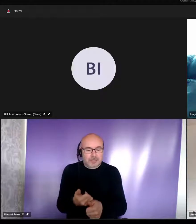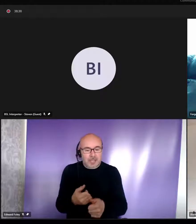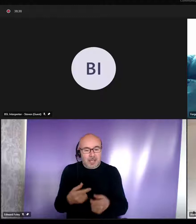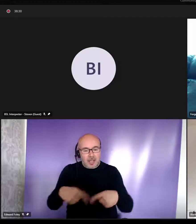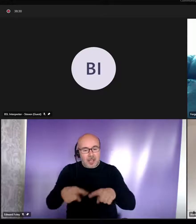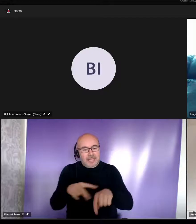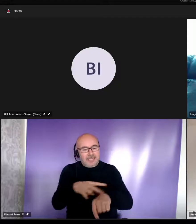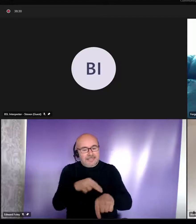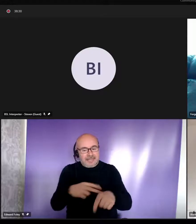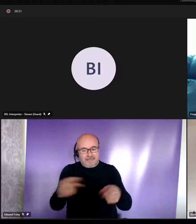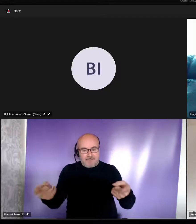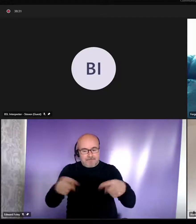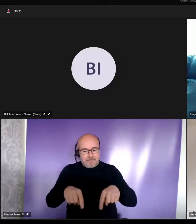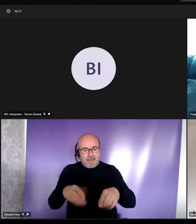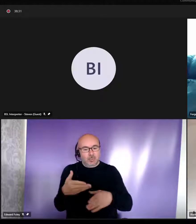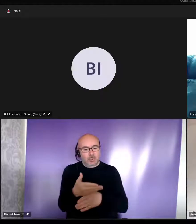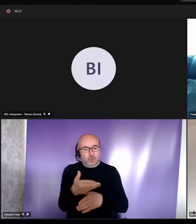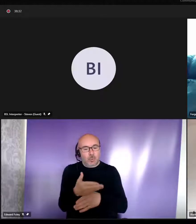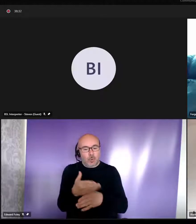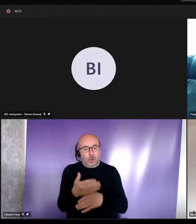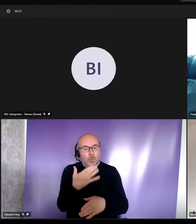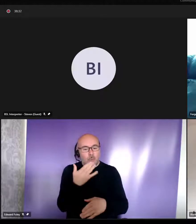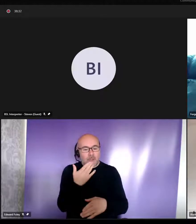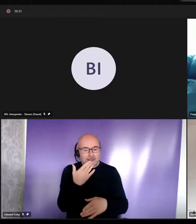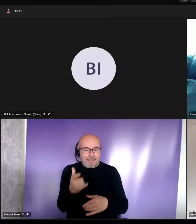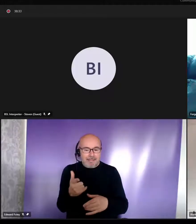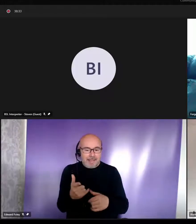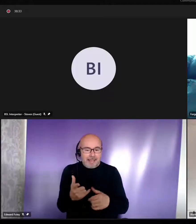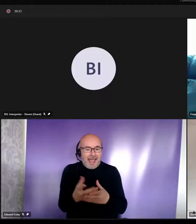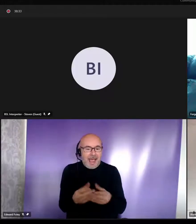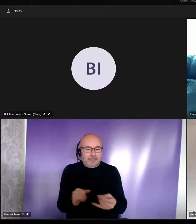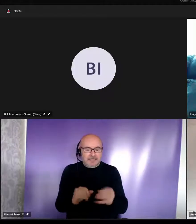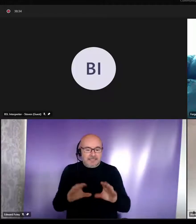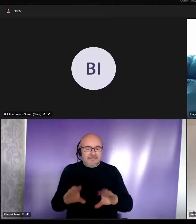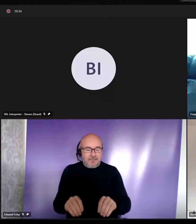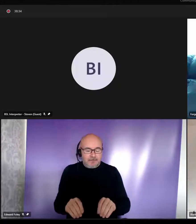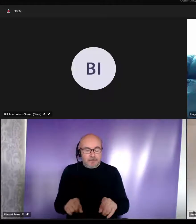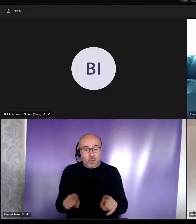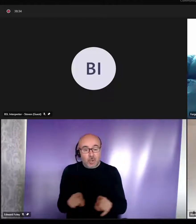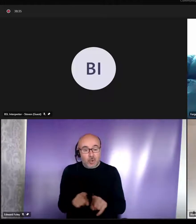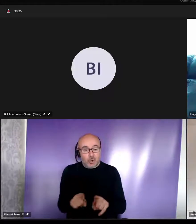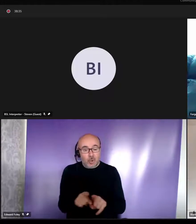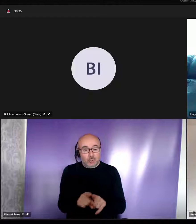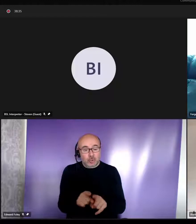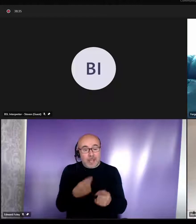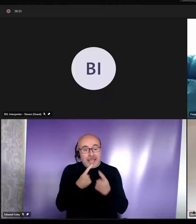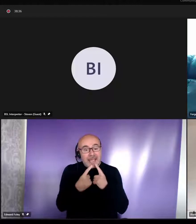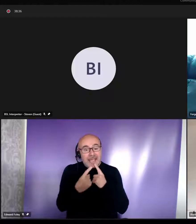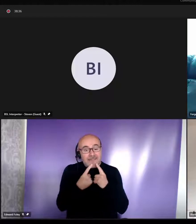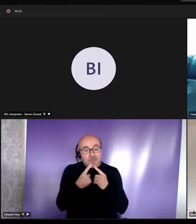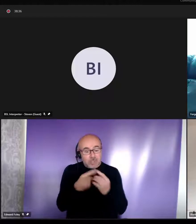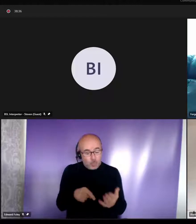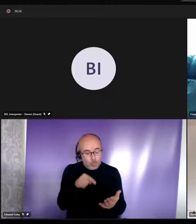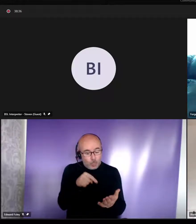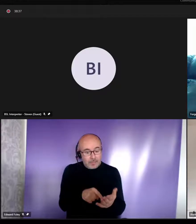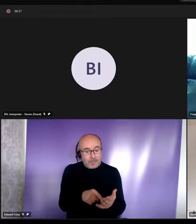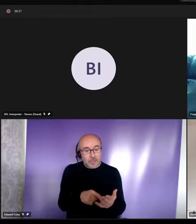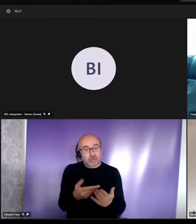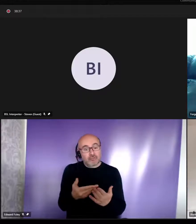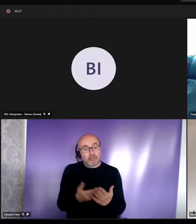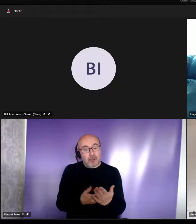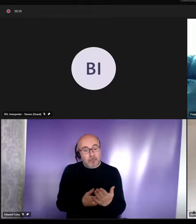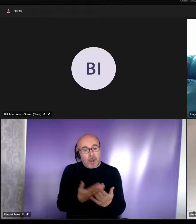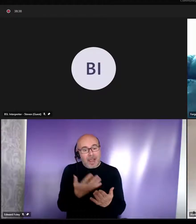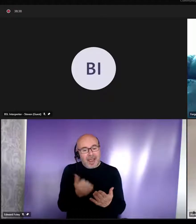absence, or at the end of their absence. Members will also note that the information contained within the report includes absences as a result